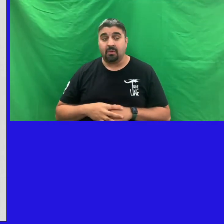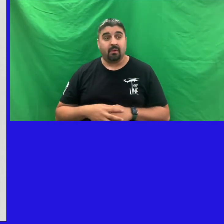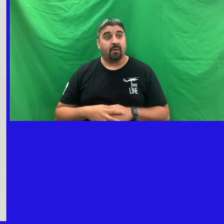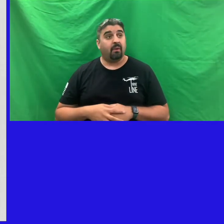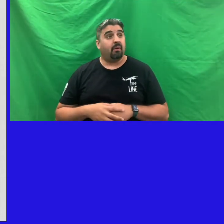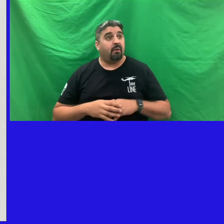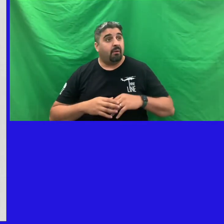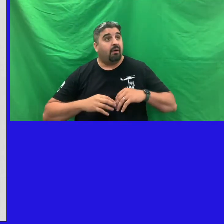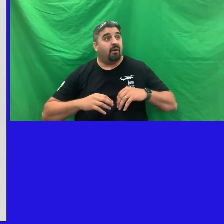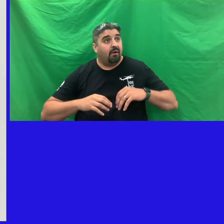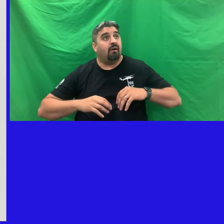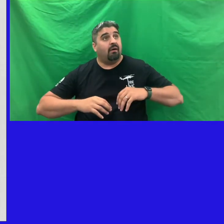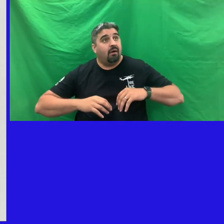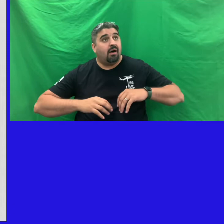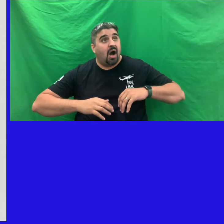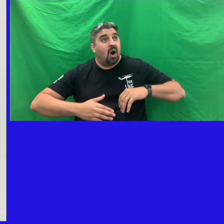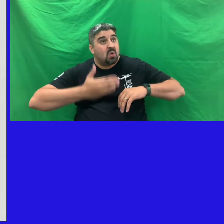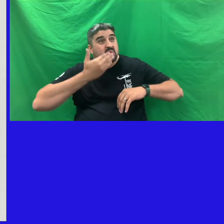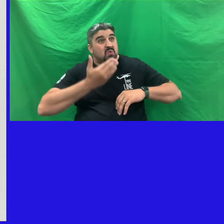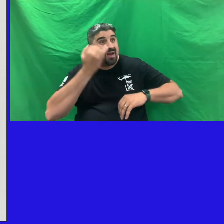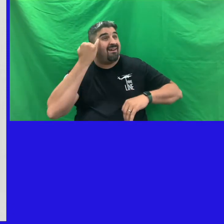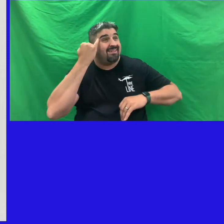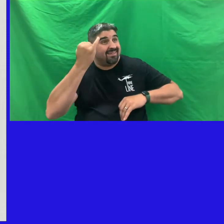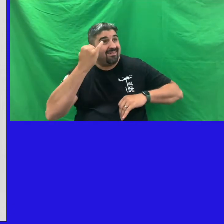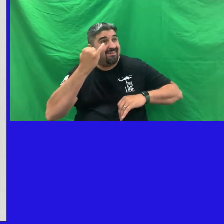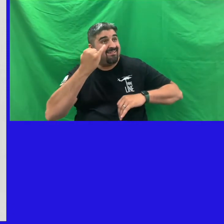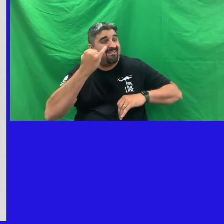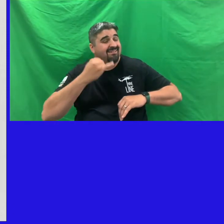What a good idea, said Toad.